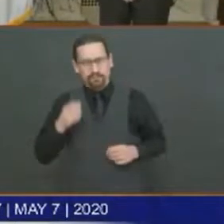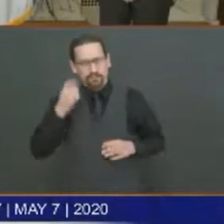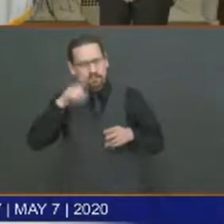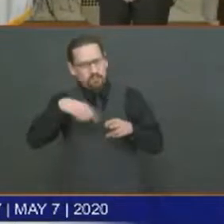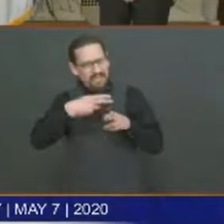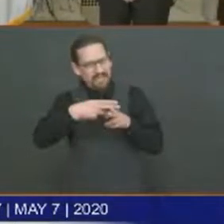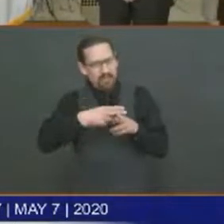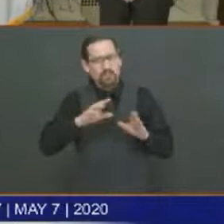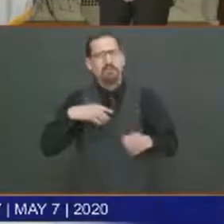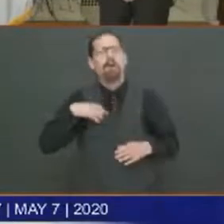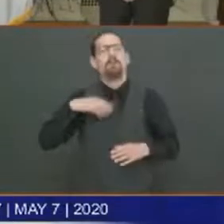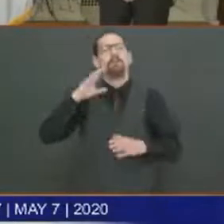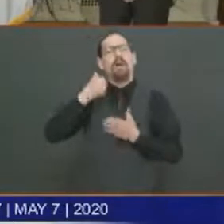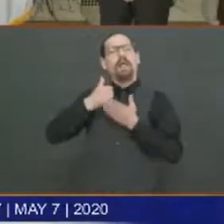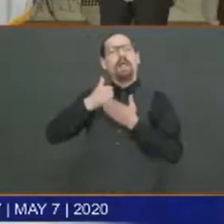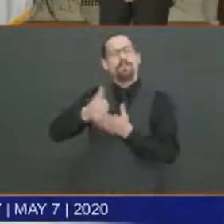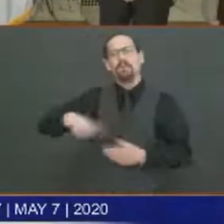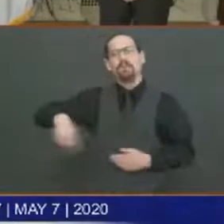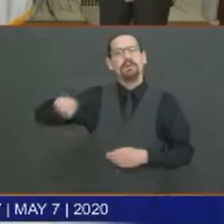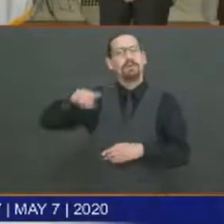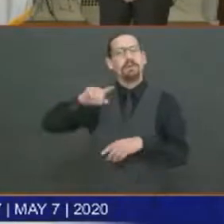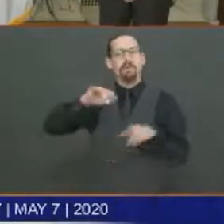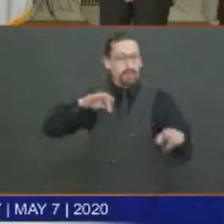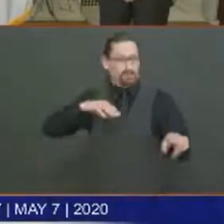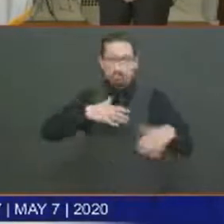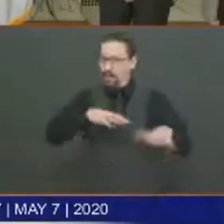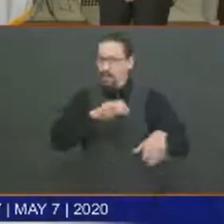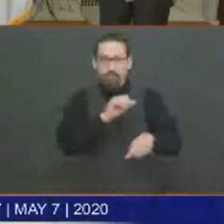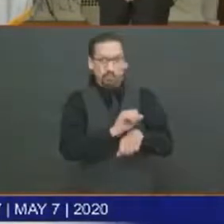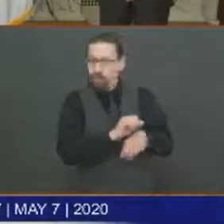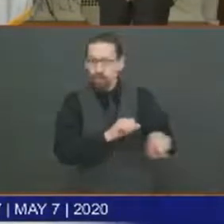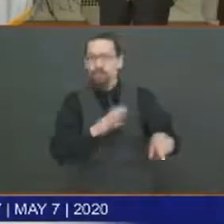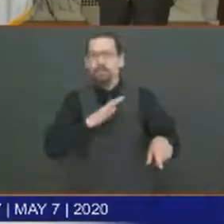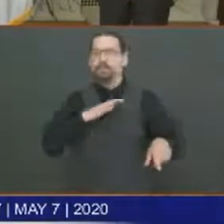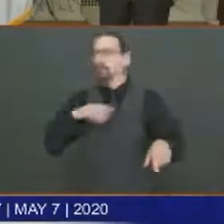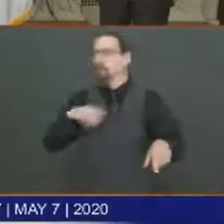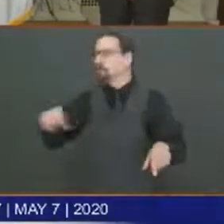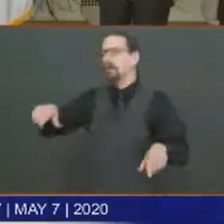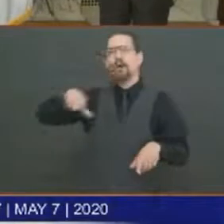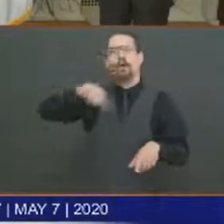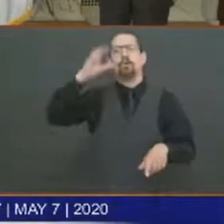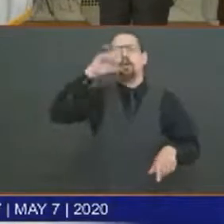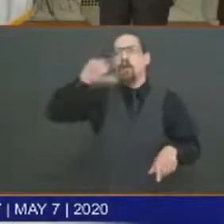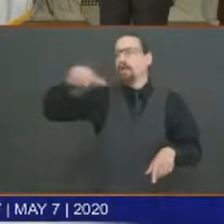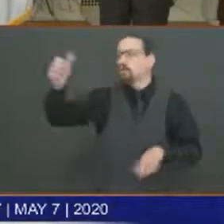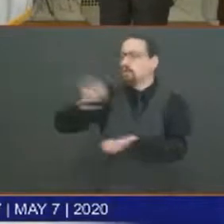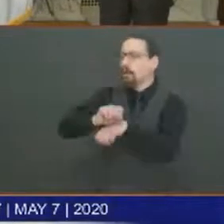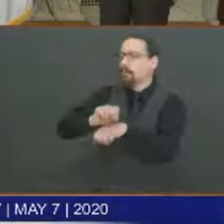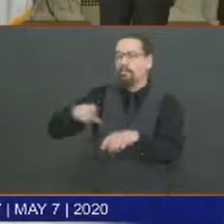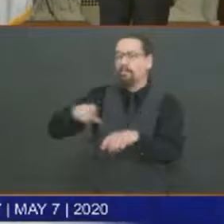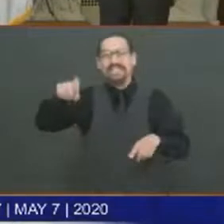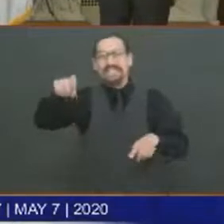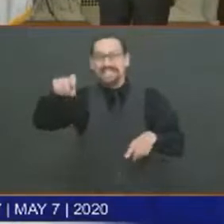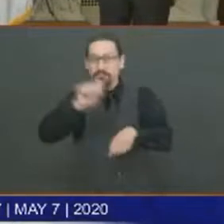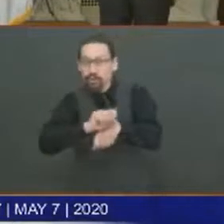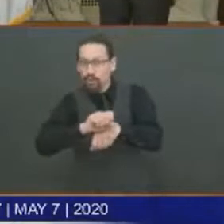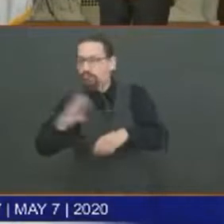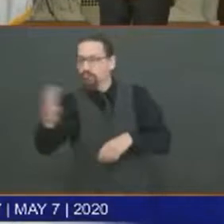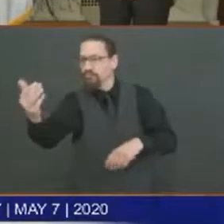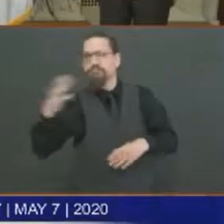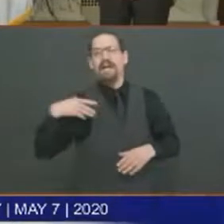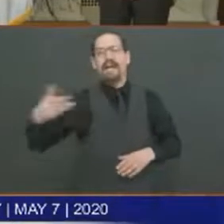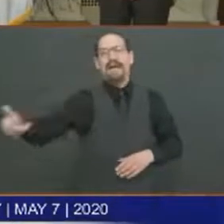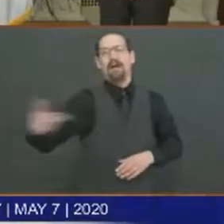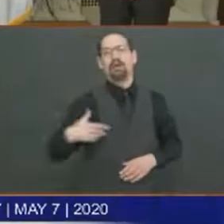Rhode Island's Future. We're doing a lot of matching. We're trying to train employees and work with employers. But I